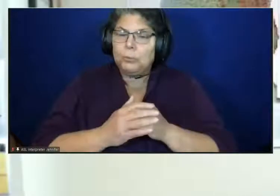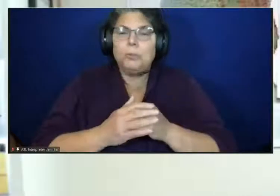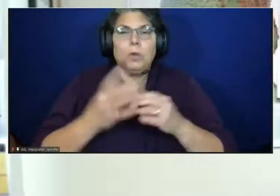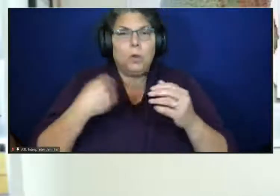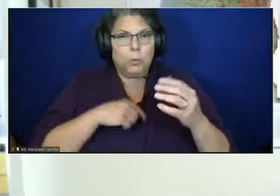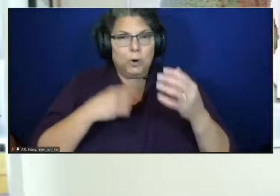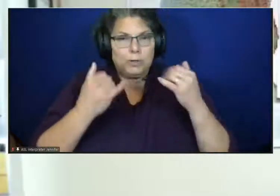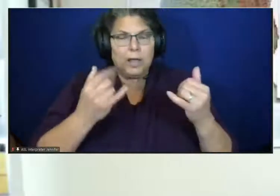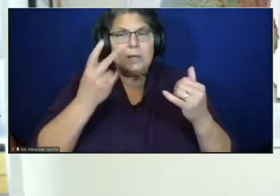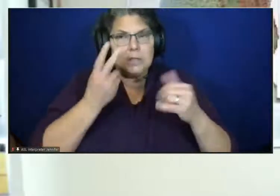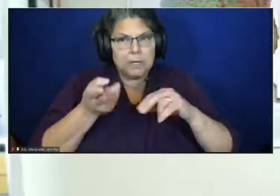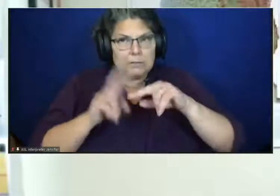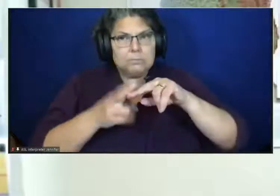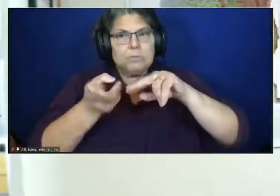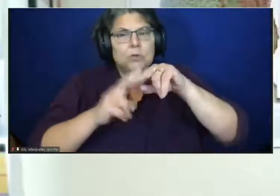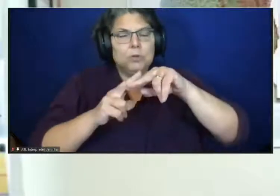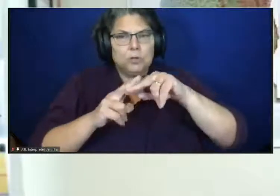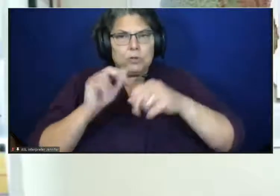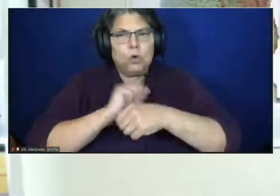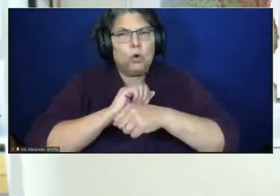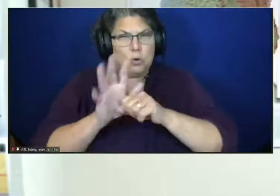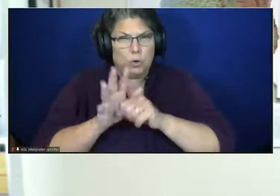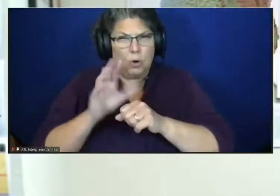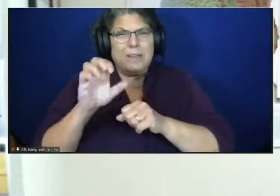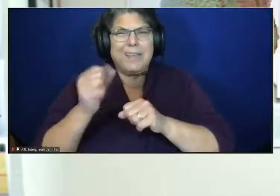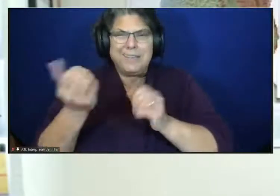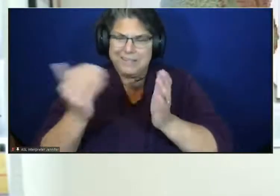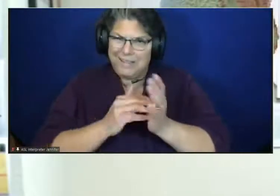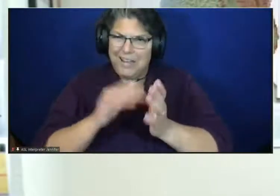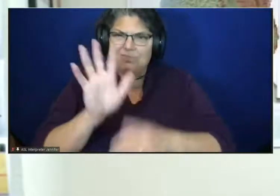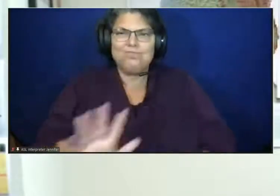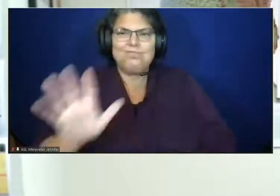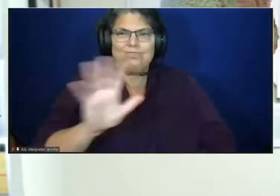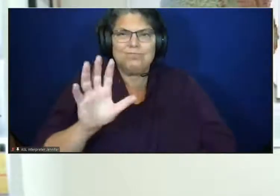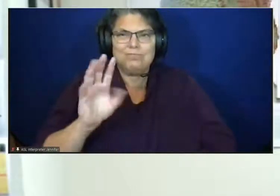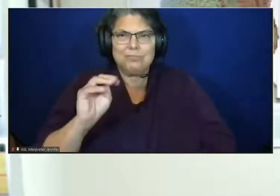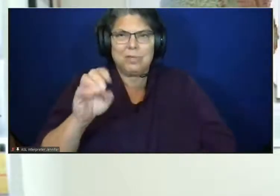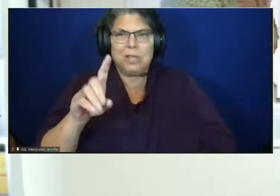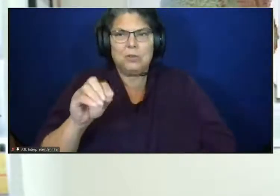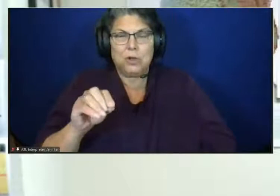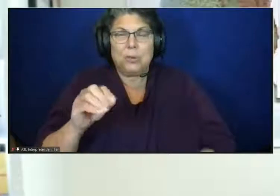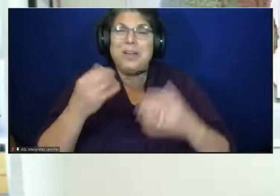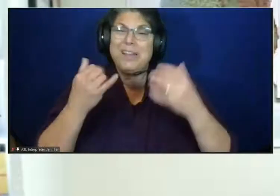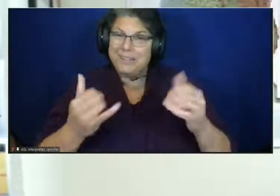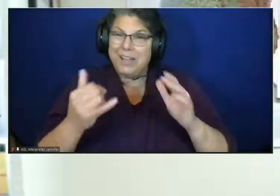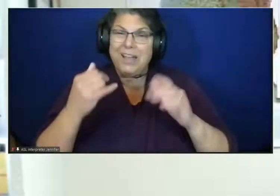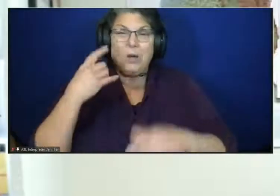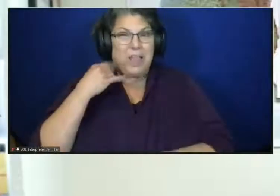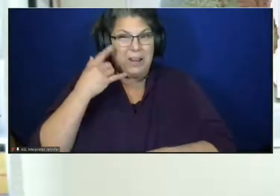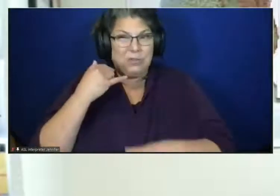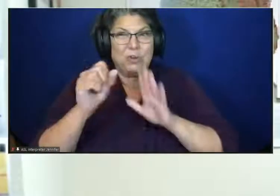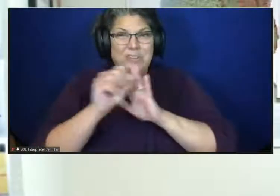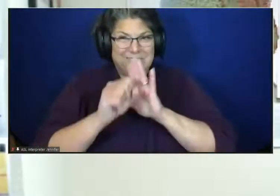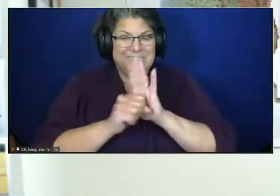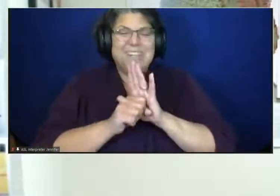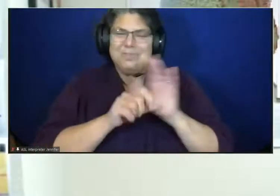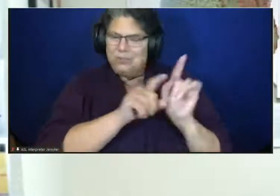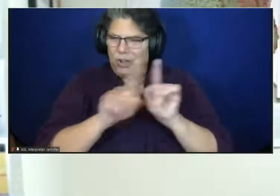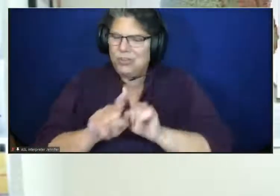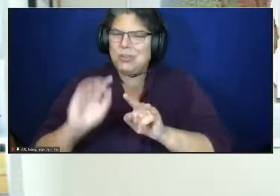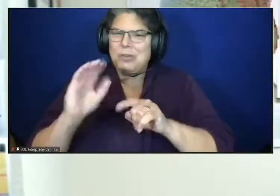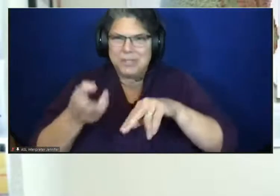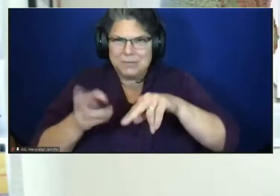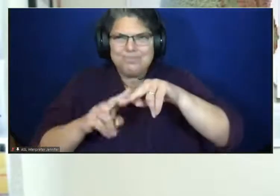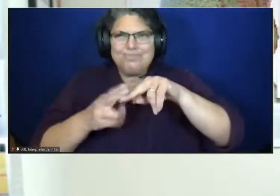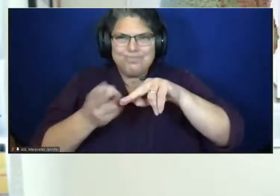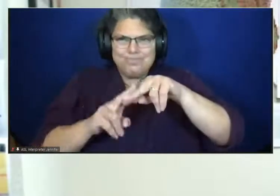a rise in COVID cases again throughout Mendocino, and now the state is also showing a similar rise. Our